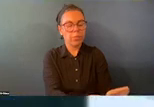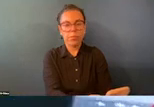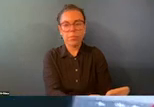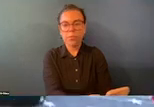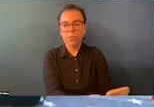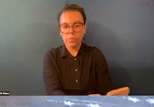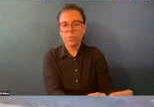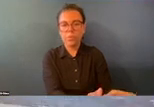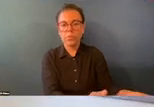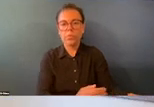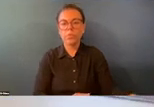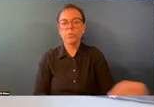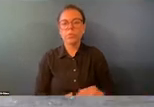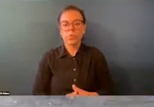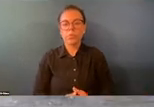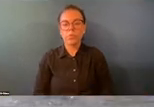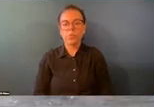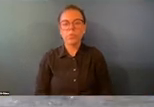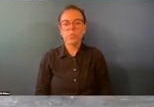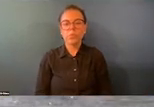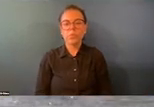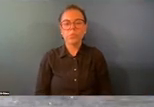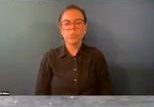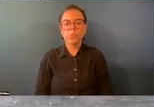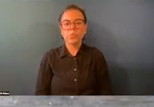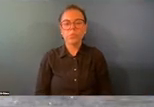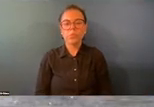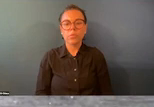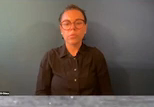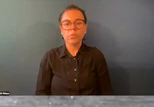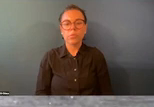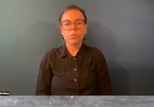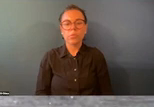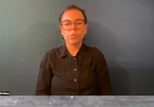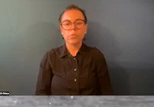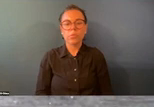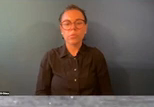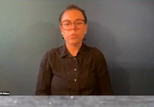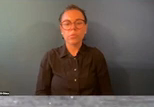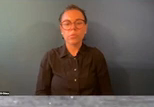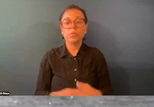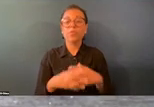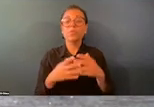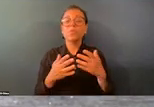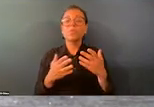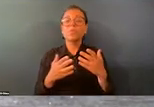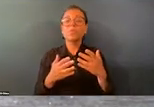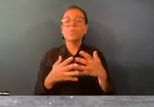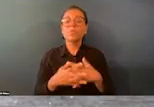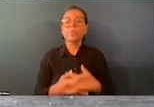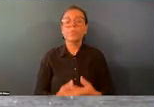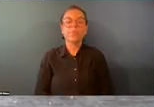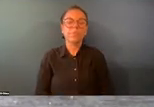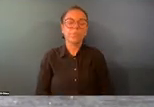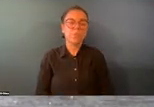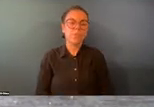40% of working age Tajik men are labor migrants seeking job primarily in Russia. Climate change is